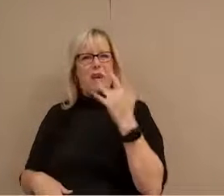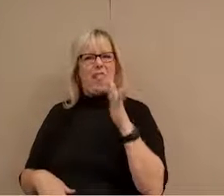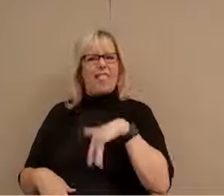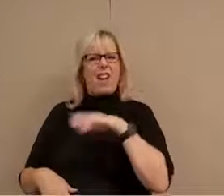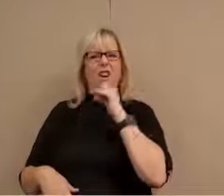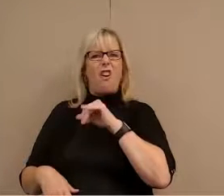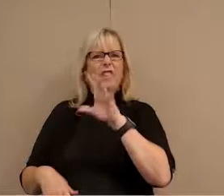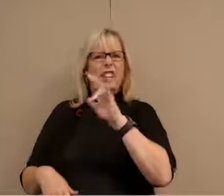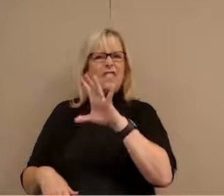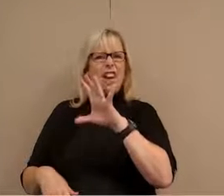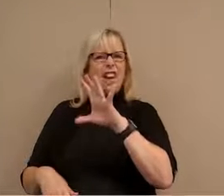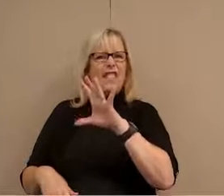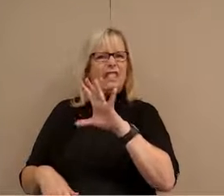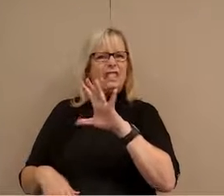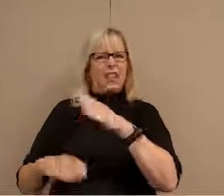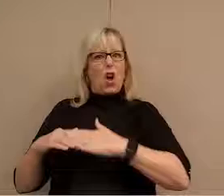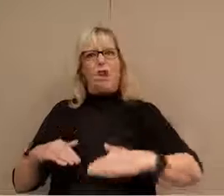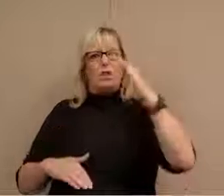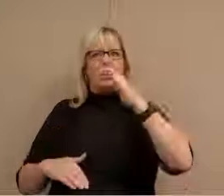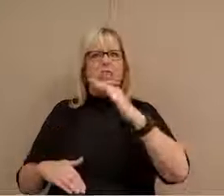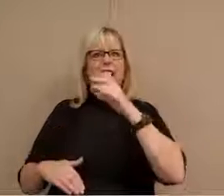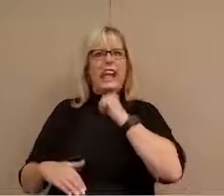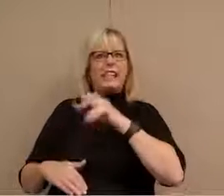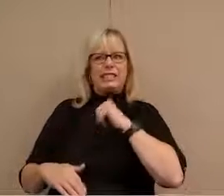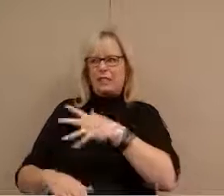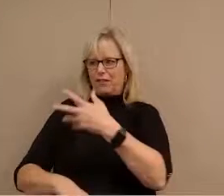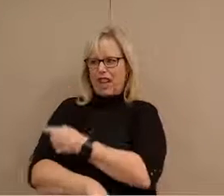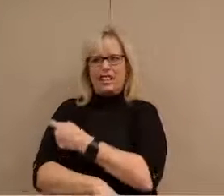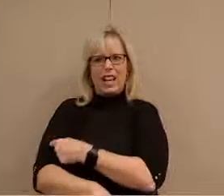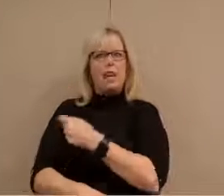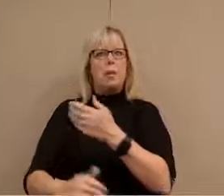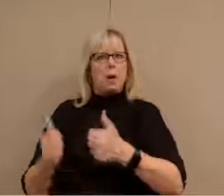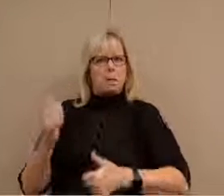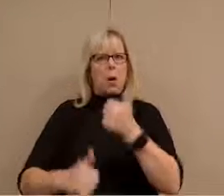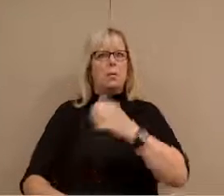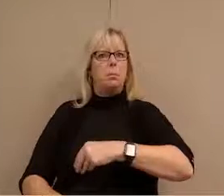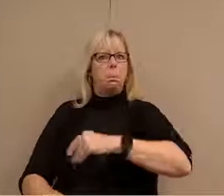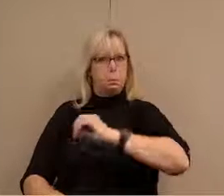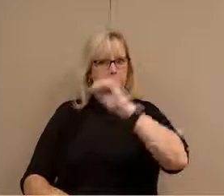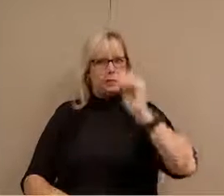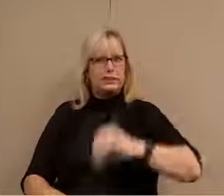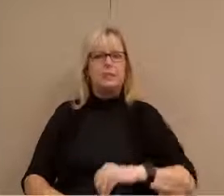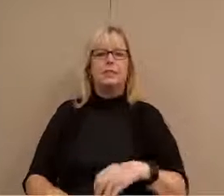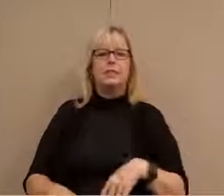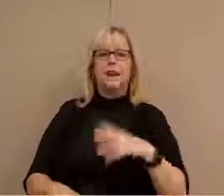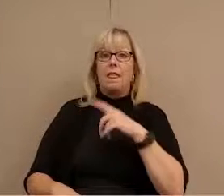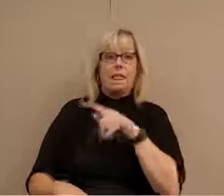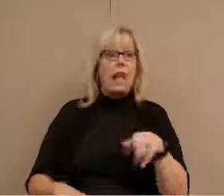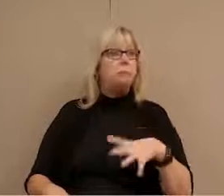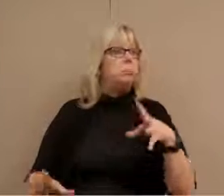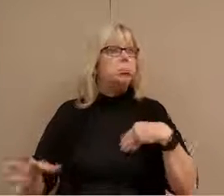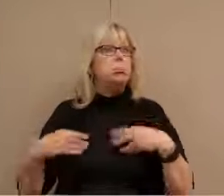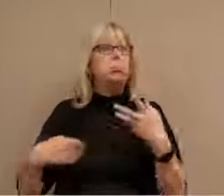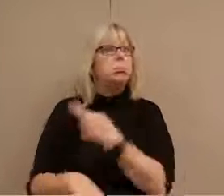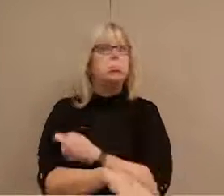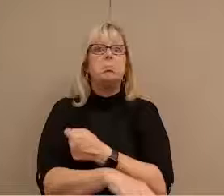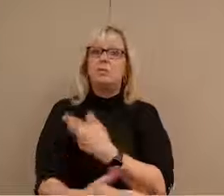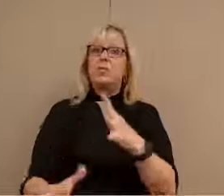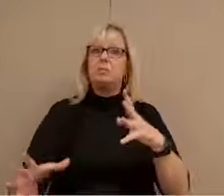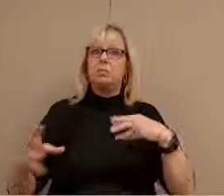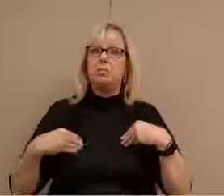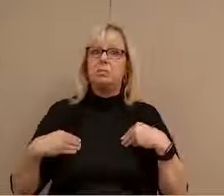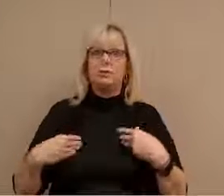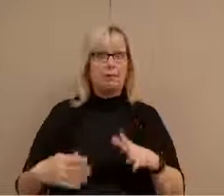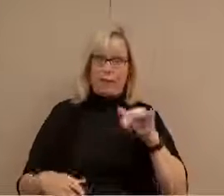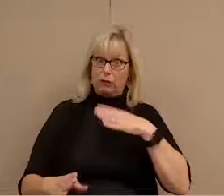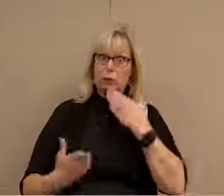plus group is largely vaccinated. And a lot of, with the skilled nursing facilities and the vaccination requirements there and things like that. So that's